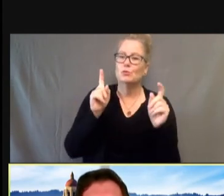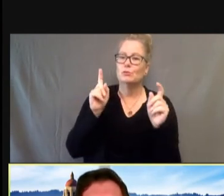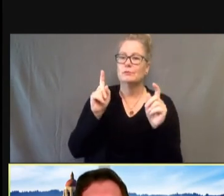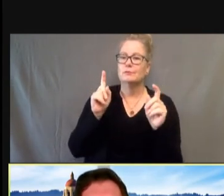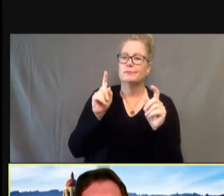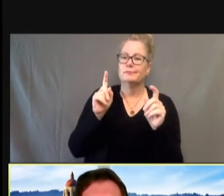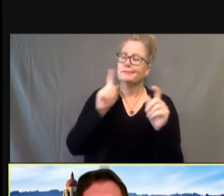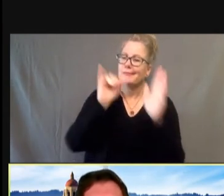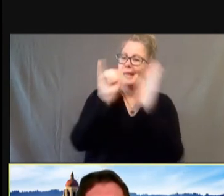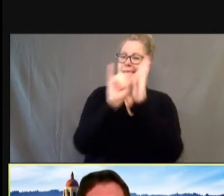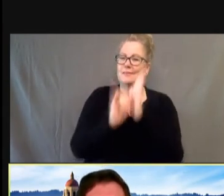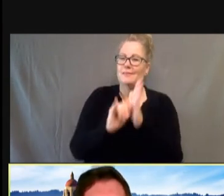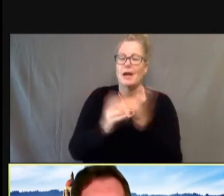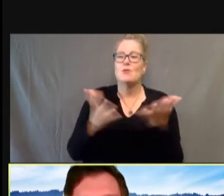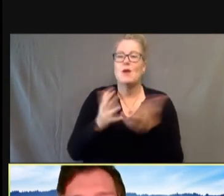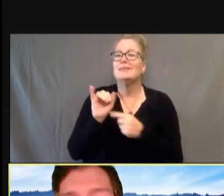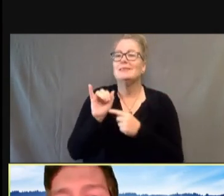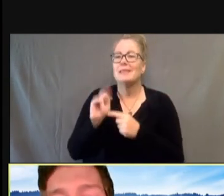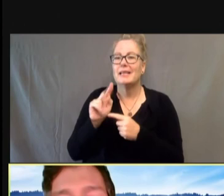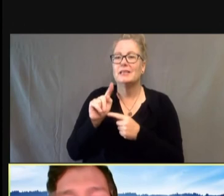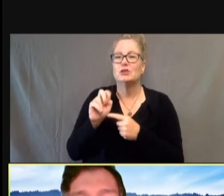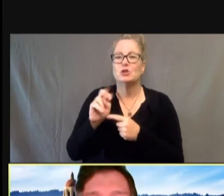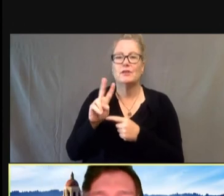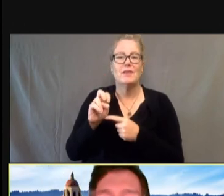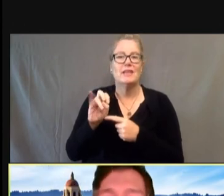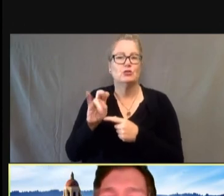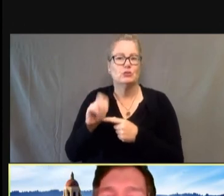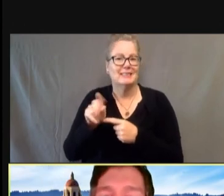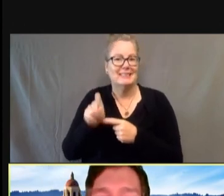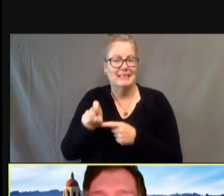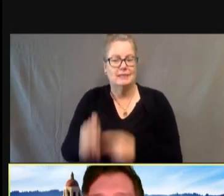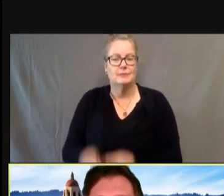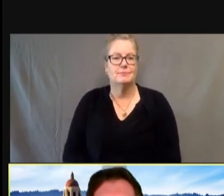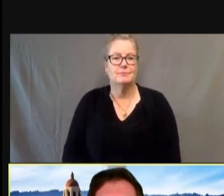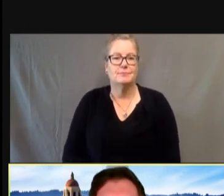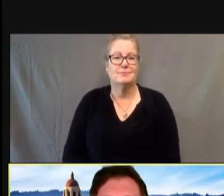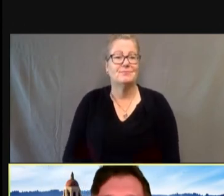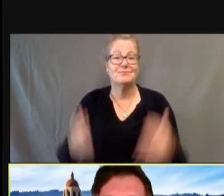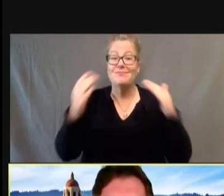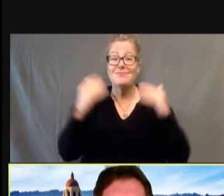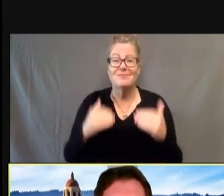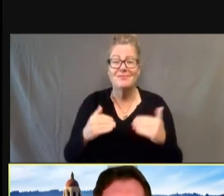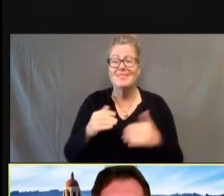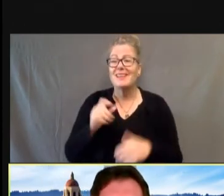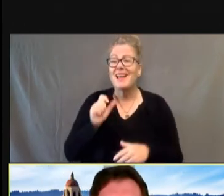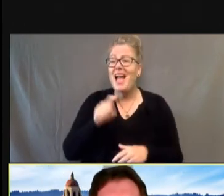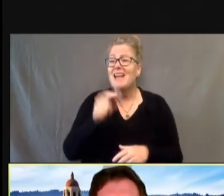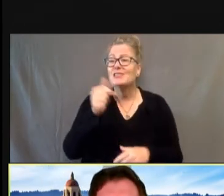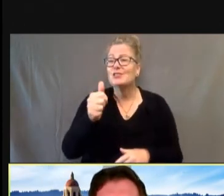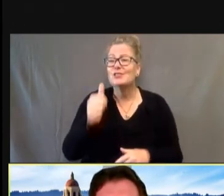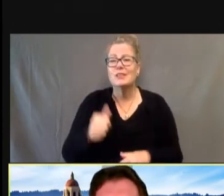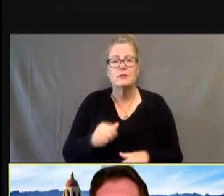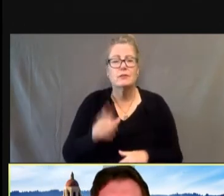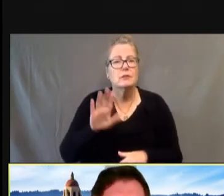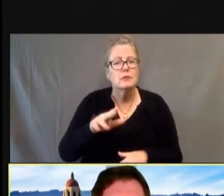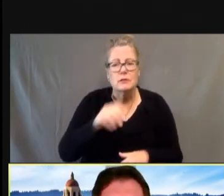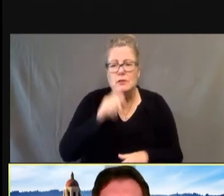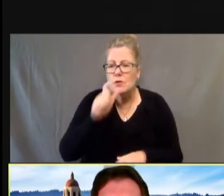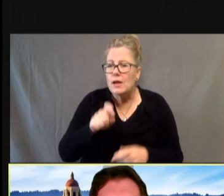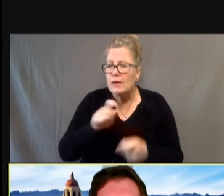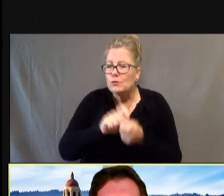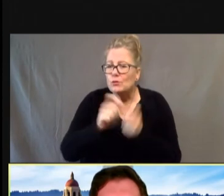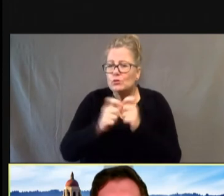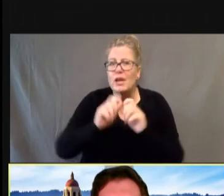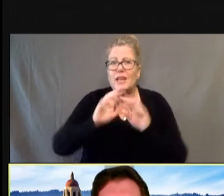slide. Just ask yourself what you want to accomplish. It doesn't have to be world-changing. It can be as